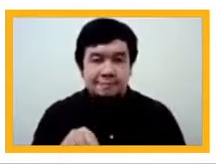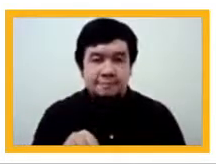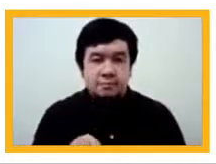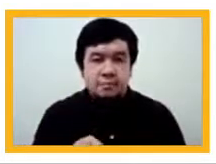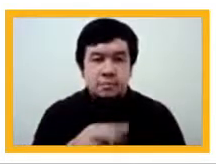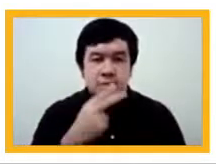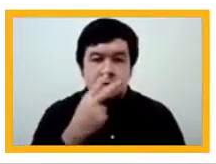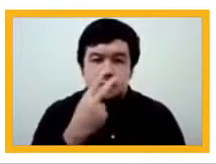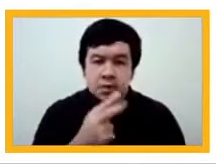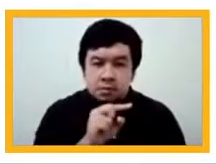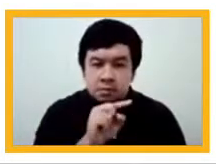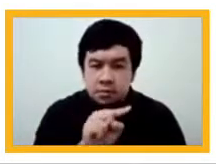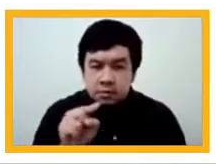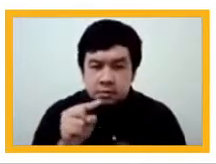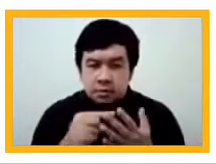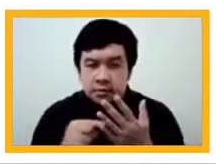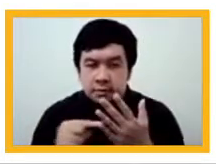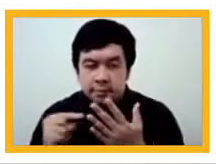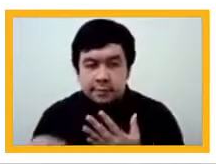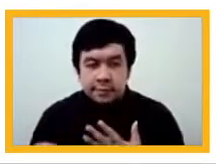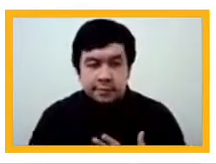and the individuals need to